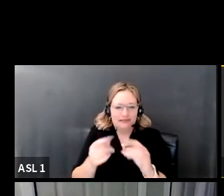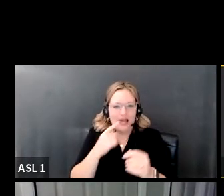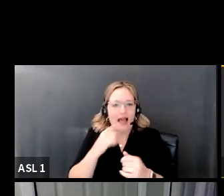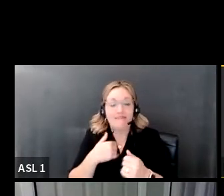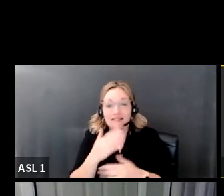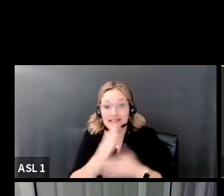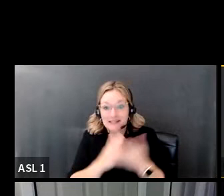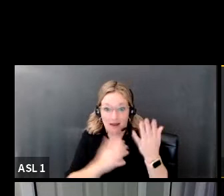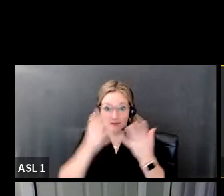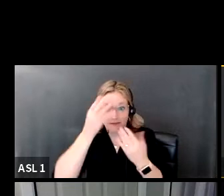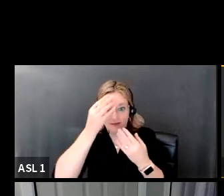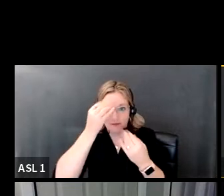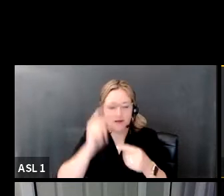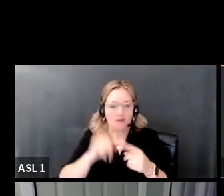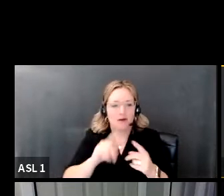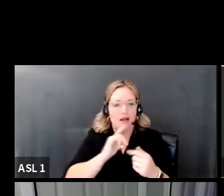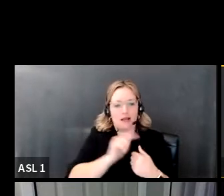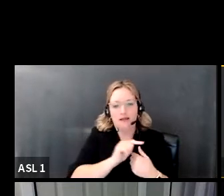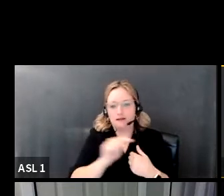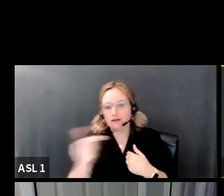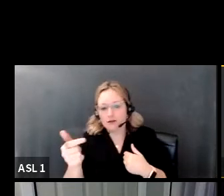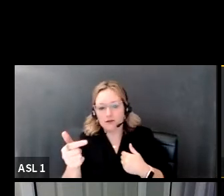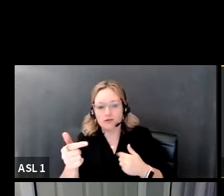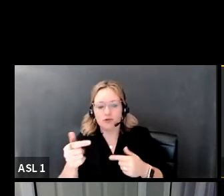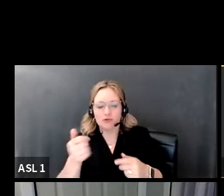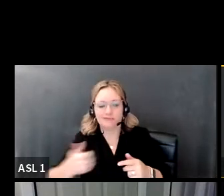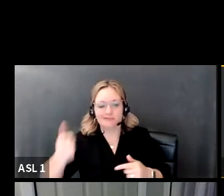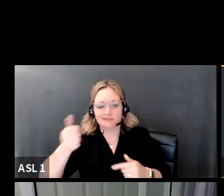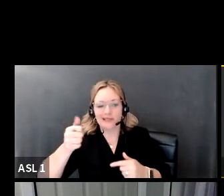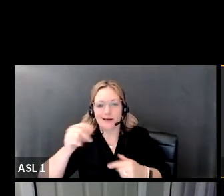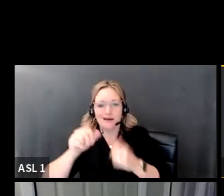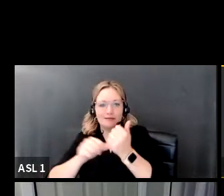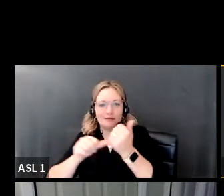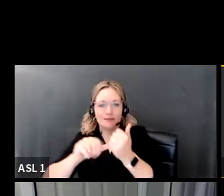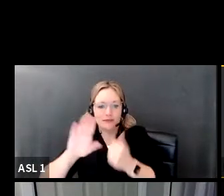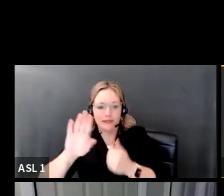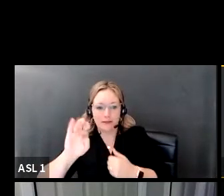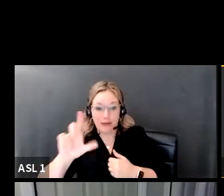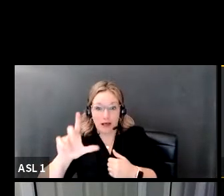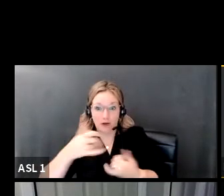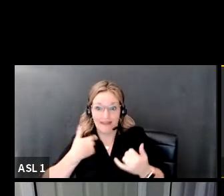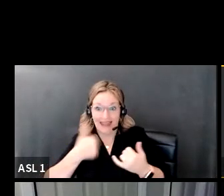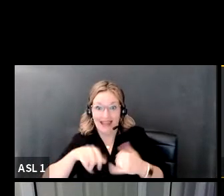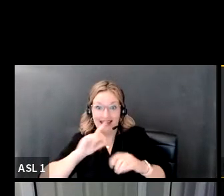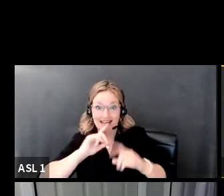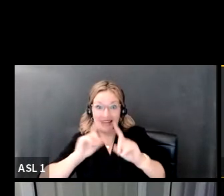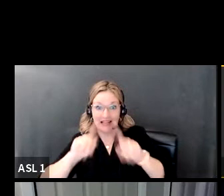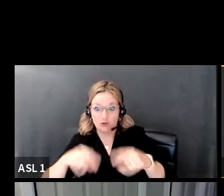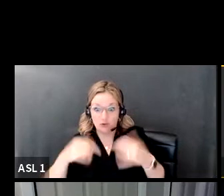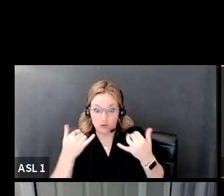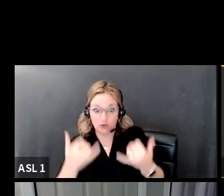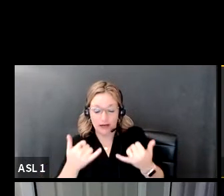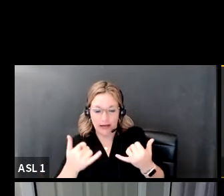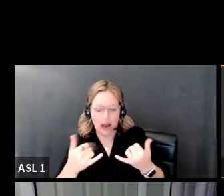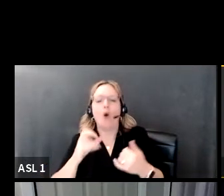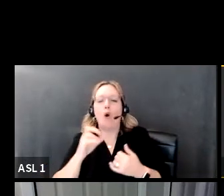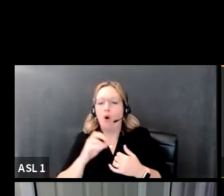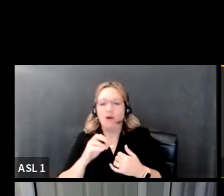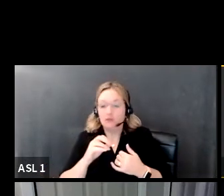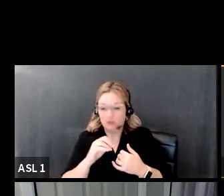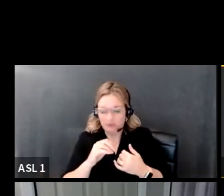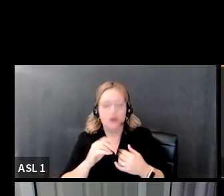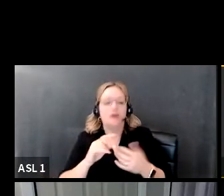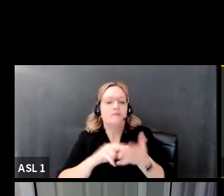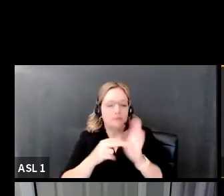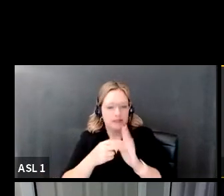to uh ceo deputy chief bell to see if he has any any answers at this moment otherwise our commitment to get you those answers